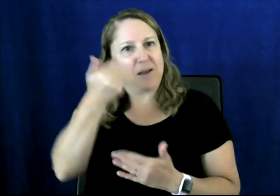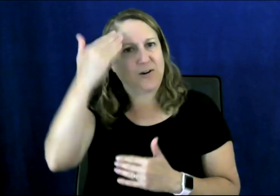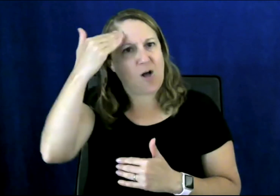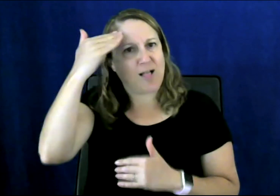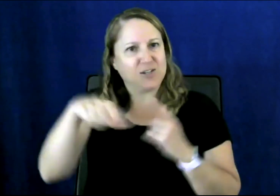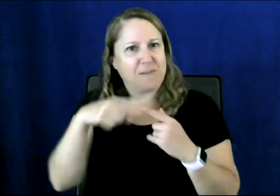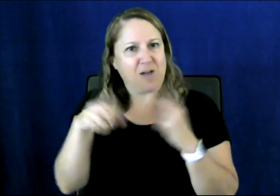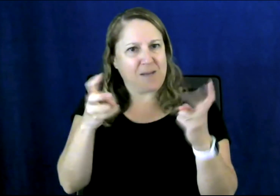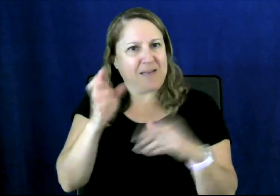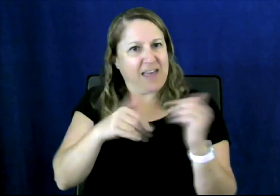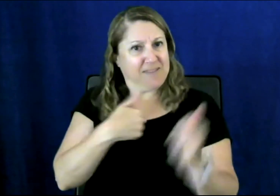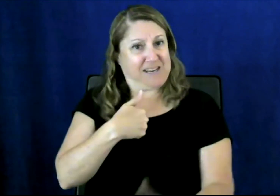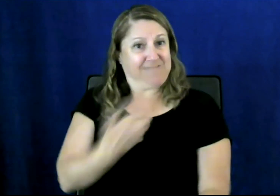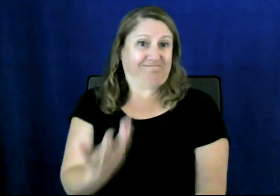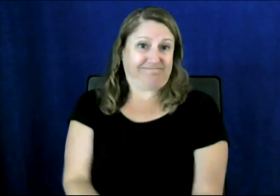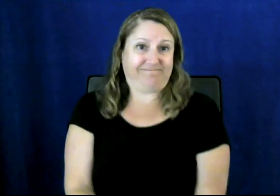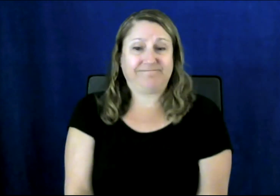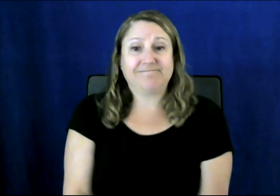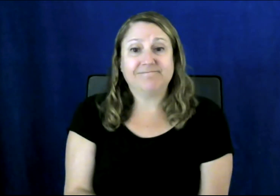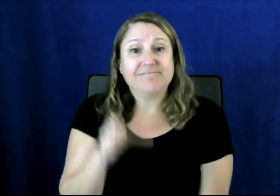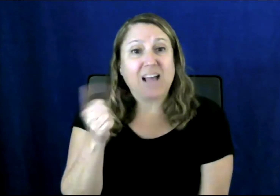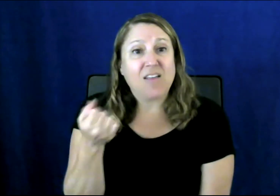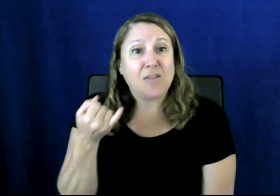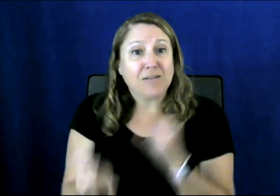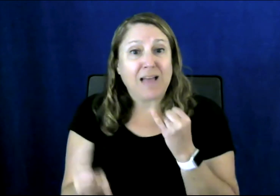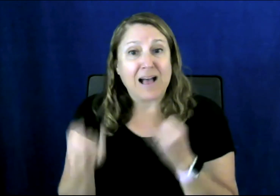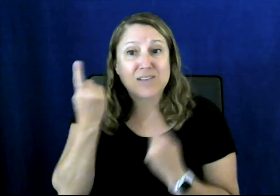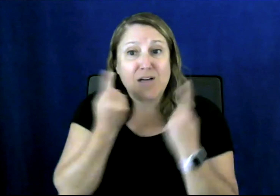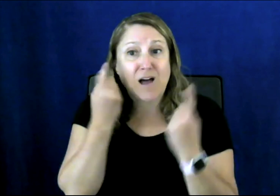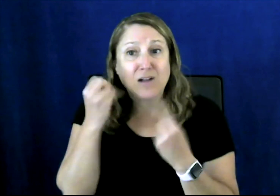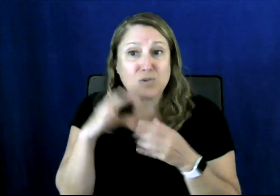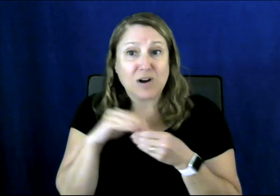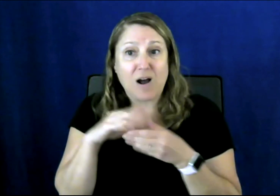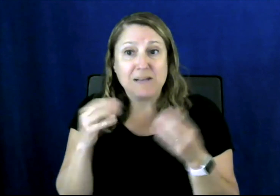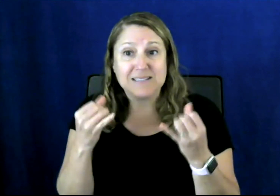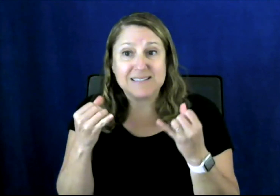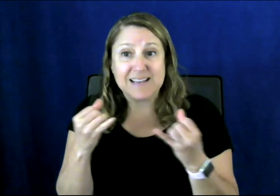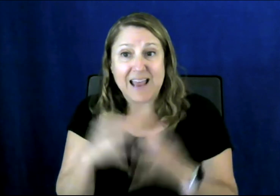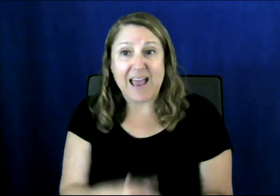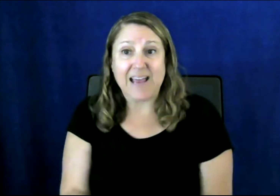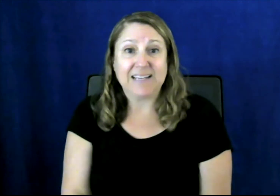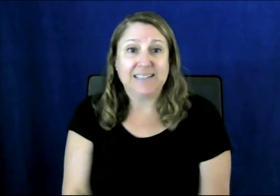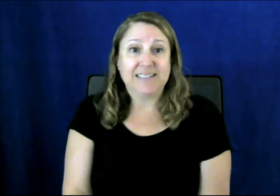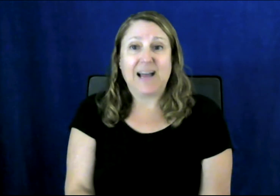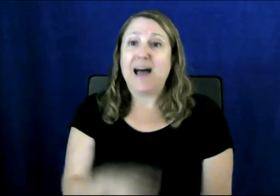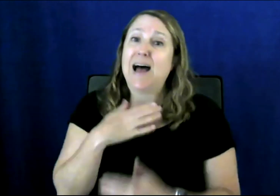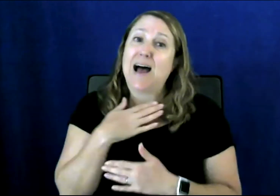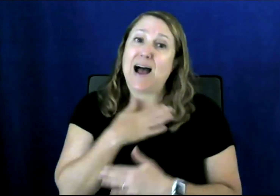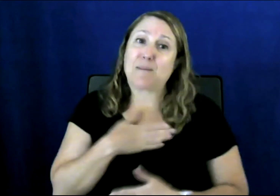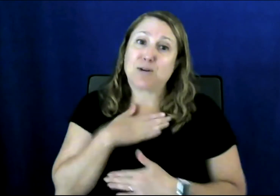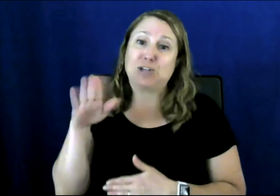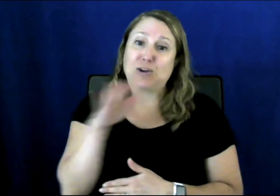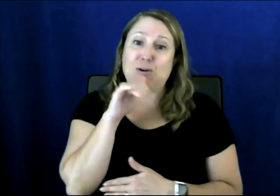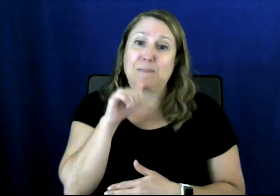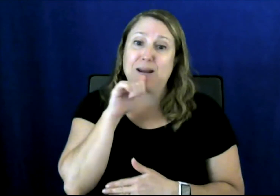Any last thoughts or comments for today? I appreciate your patience with me,